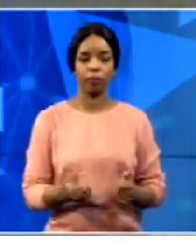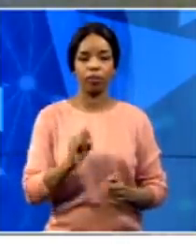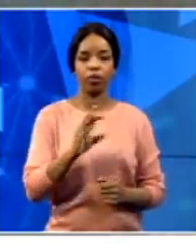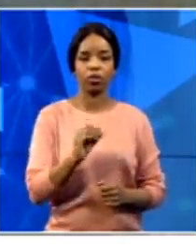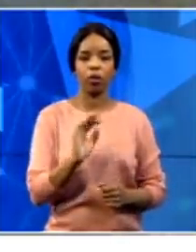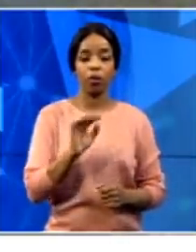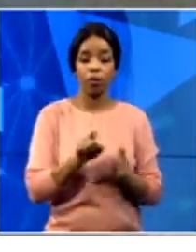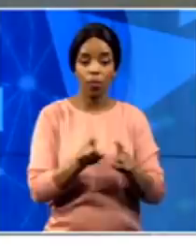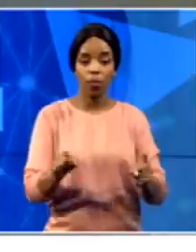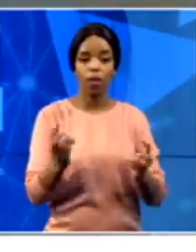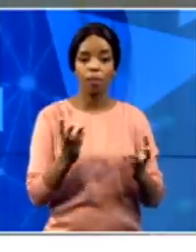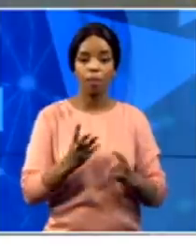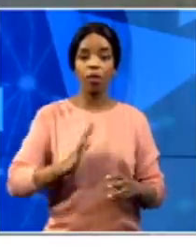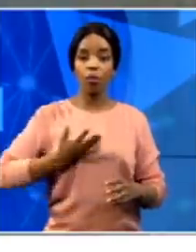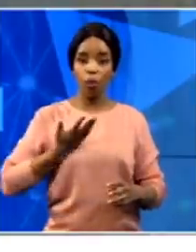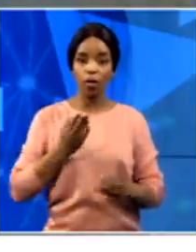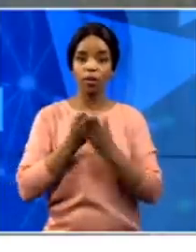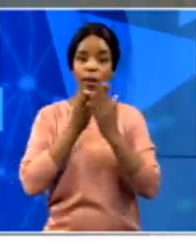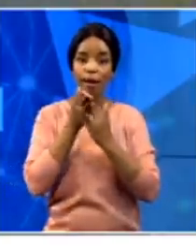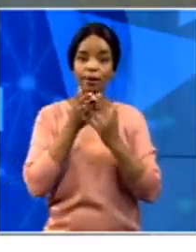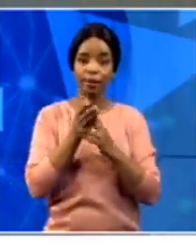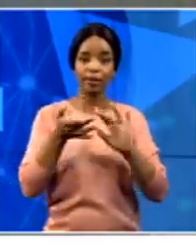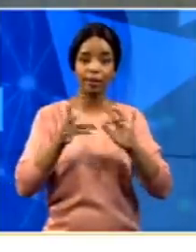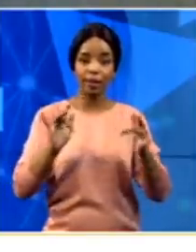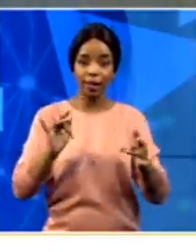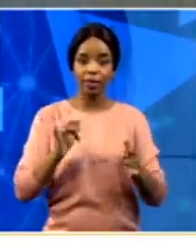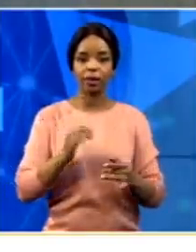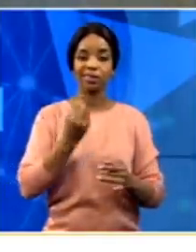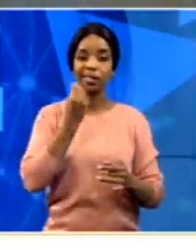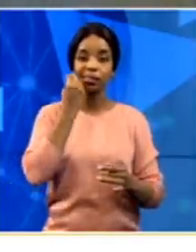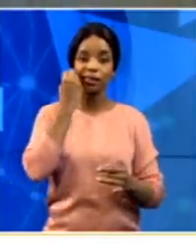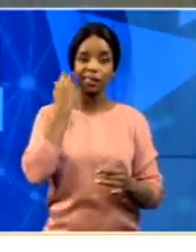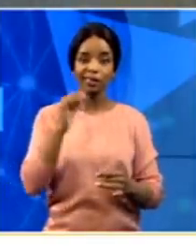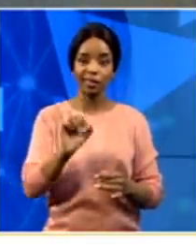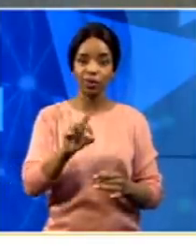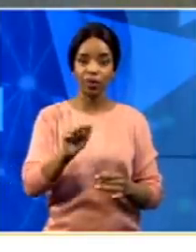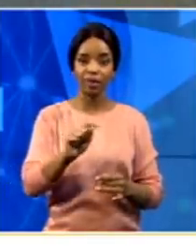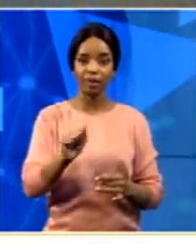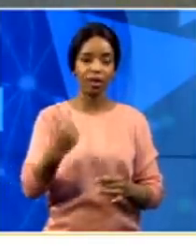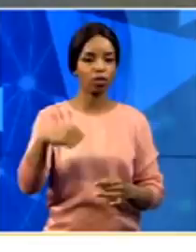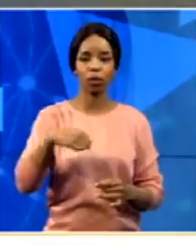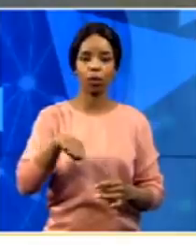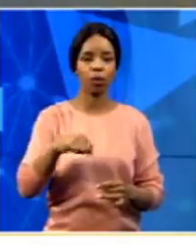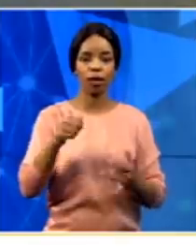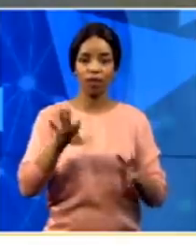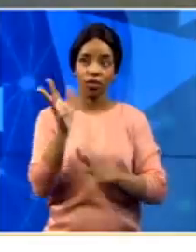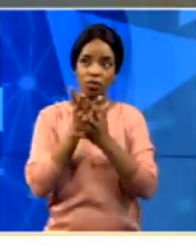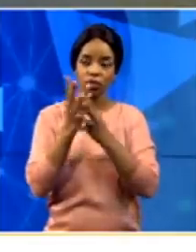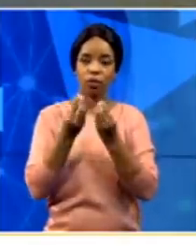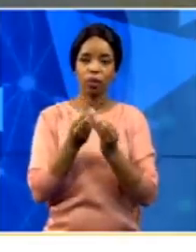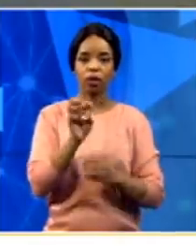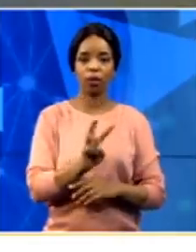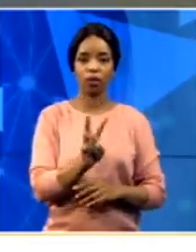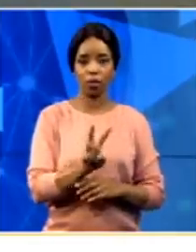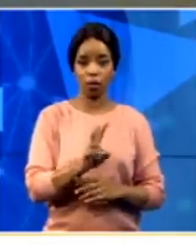to them, both for data and both for airtime. That's fantastic. That's really, really good news. And I can confirm that I am on the website. So